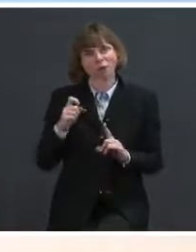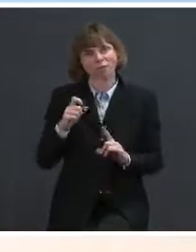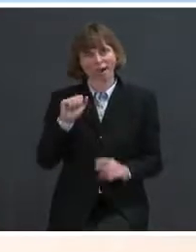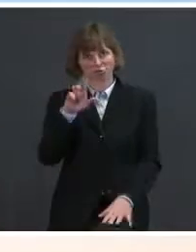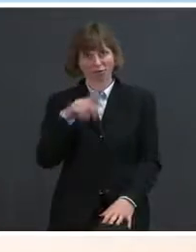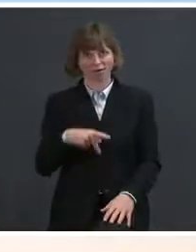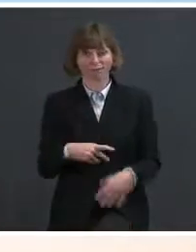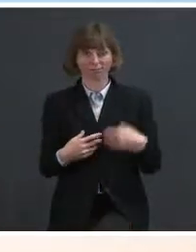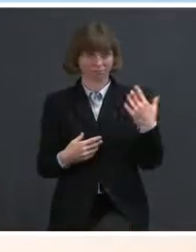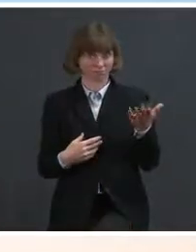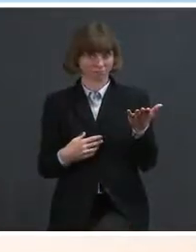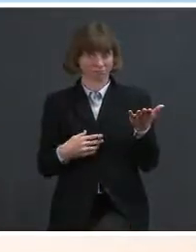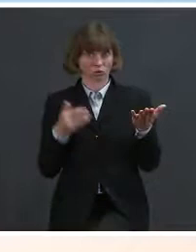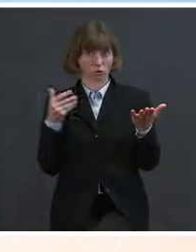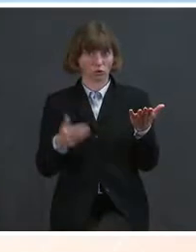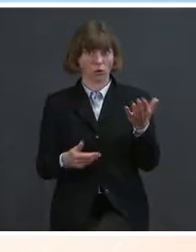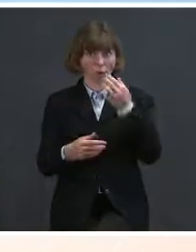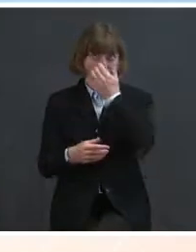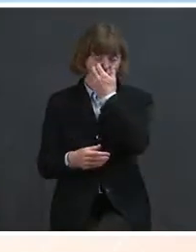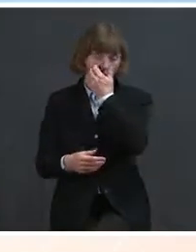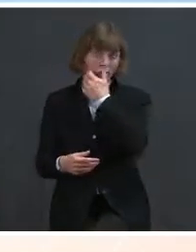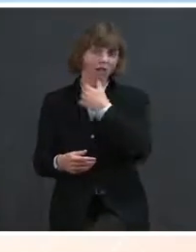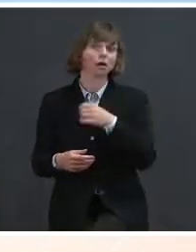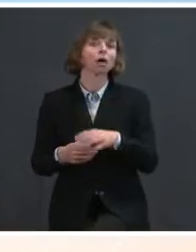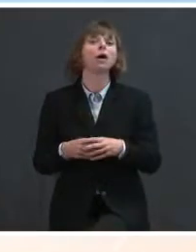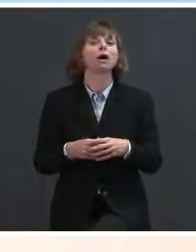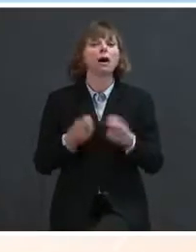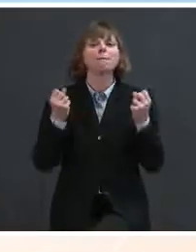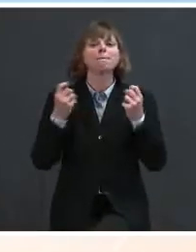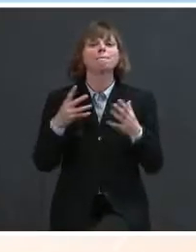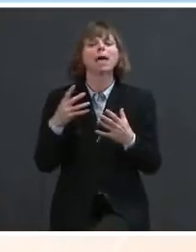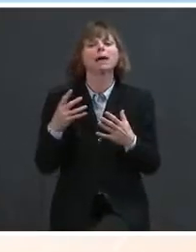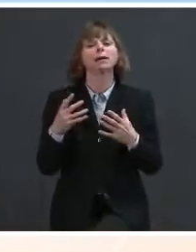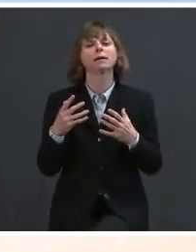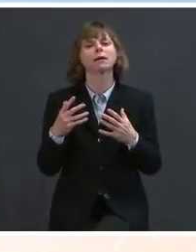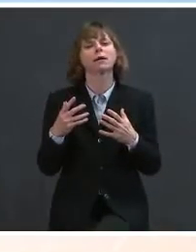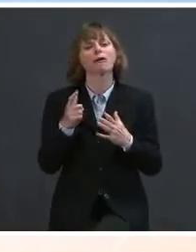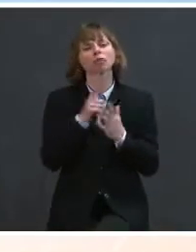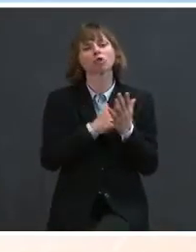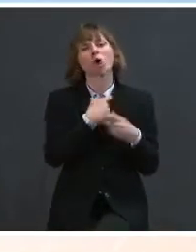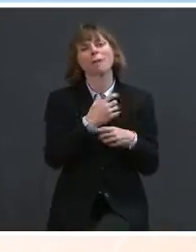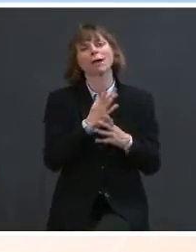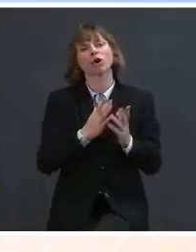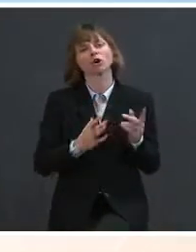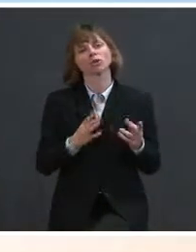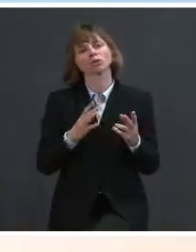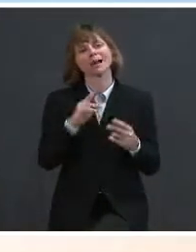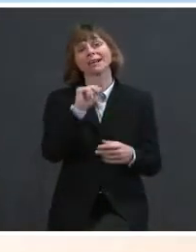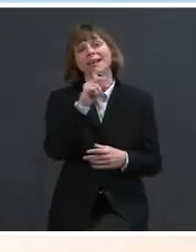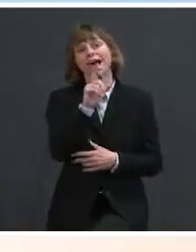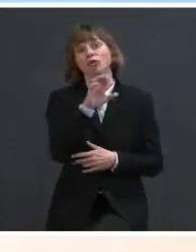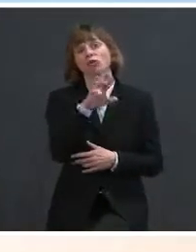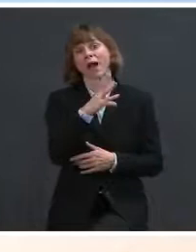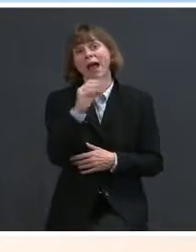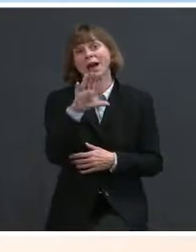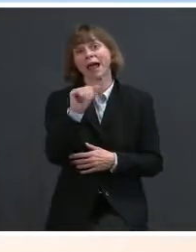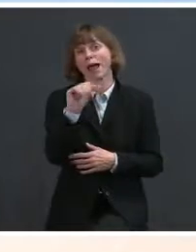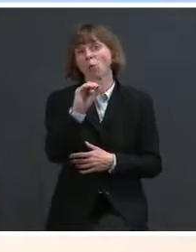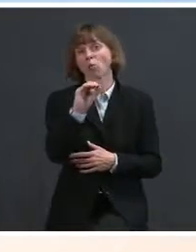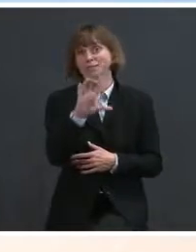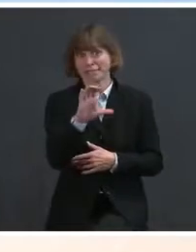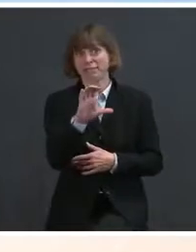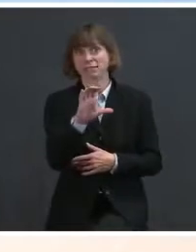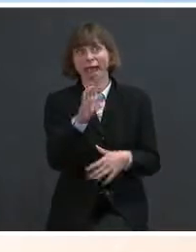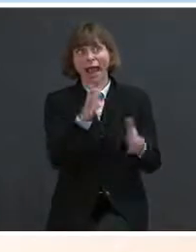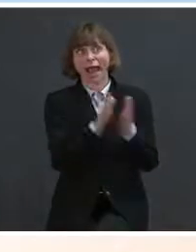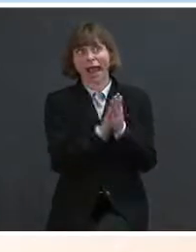Jen. A number of influential New York lawmakers, including Representatives Nadler and Ocasio-Cortez, have now called for the resignation of Governor Cuomo in the light